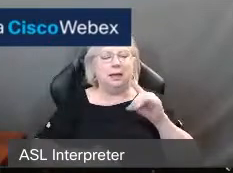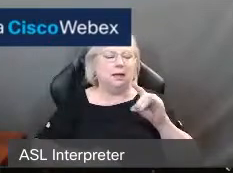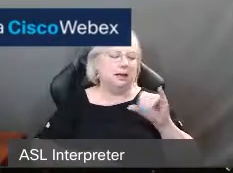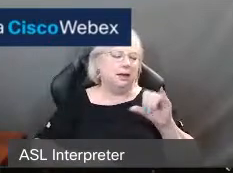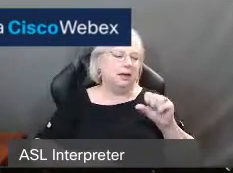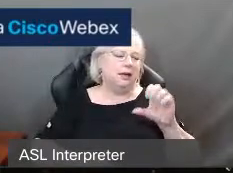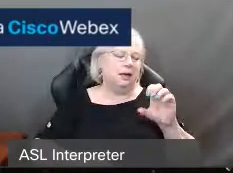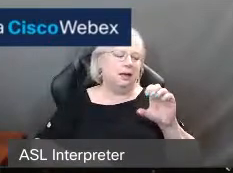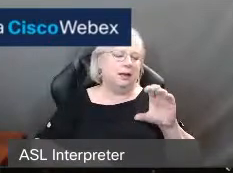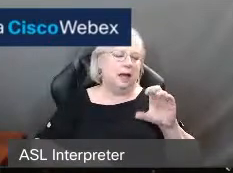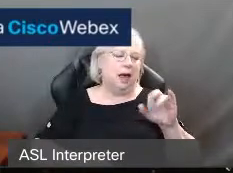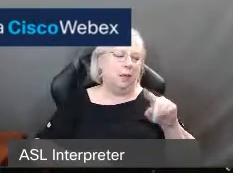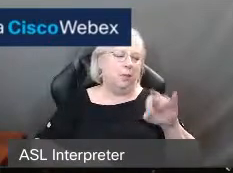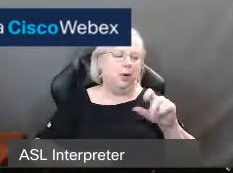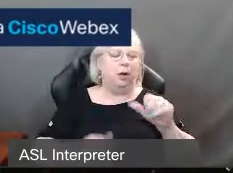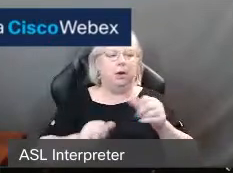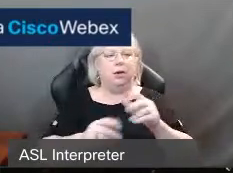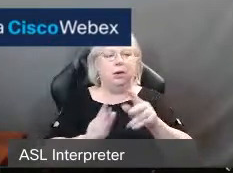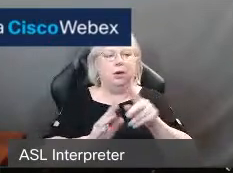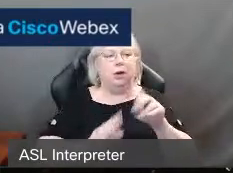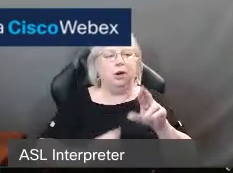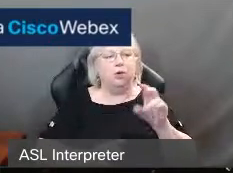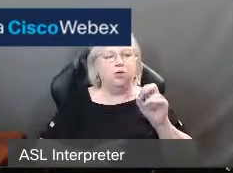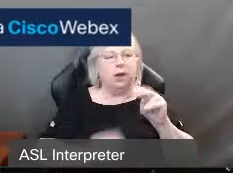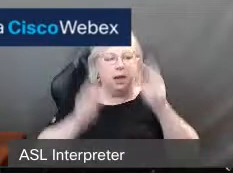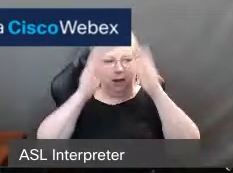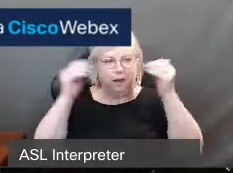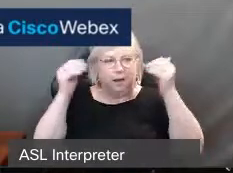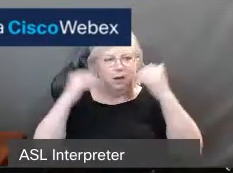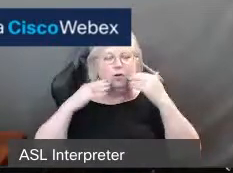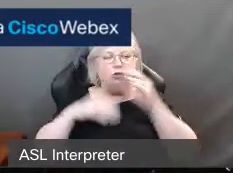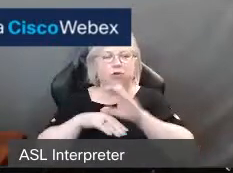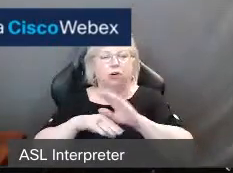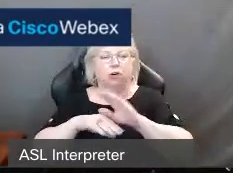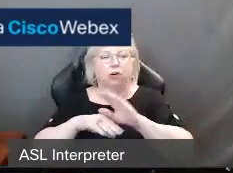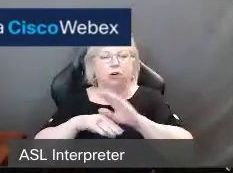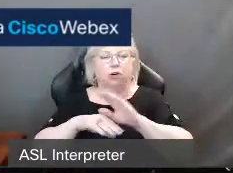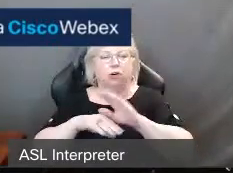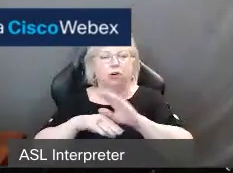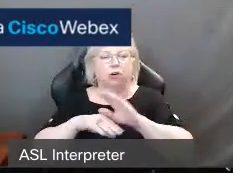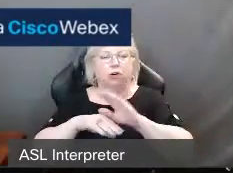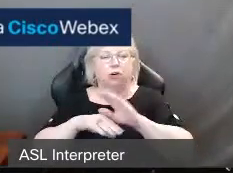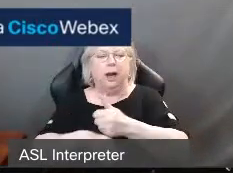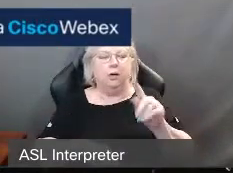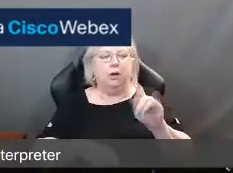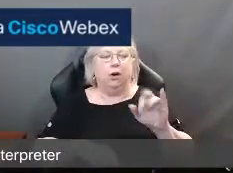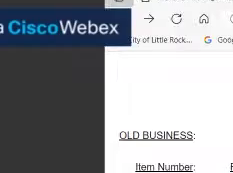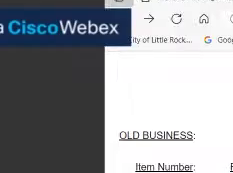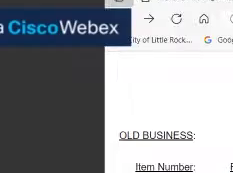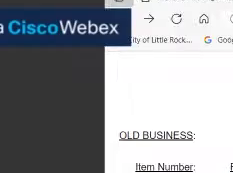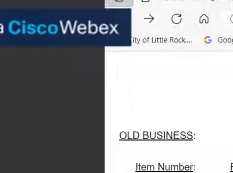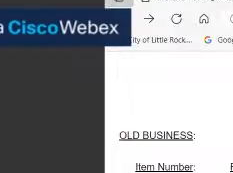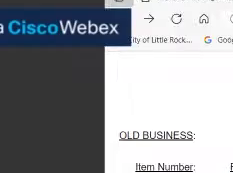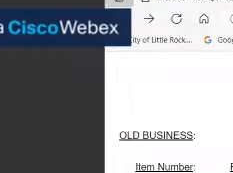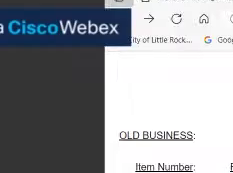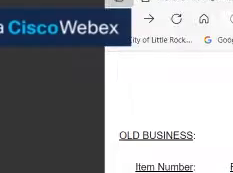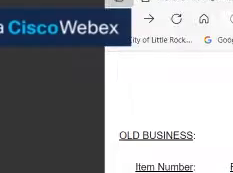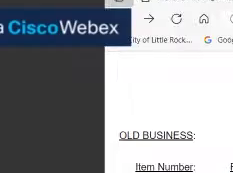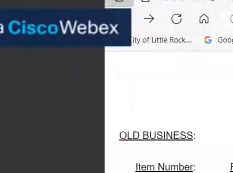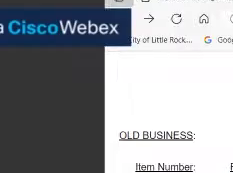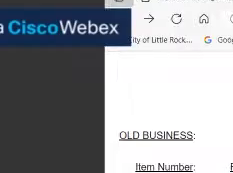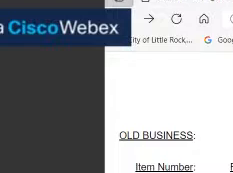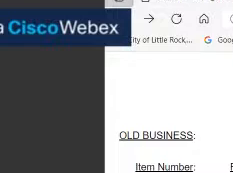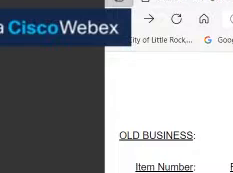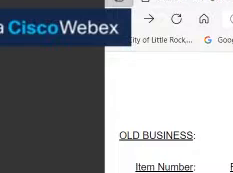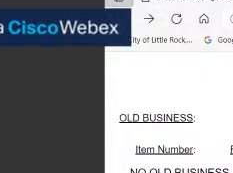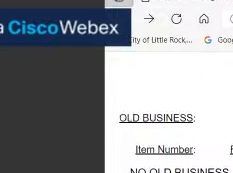conditional use permit located at 800 Kirby Road. The applicant is requesting a conditional use permit to allow for the construction of